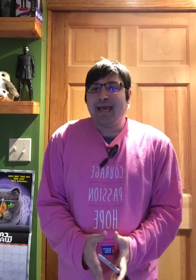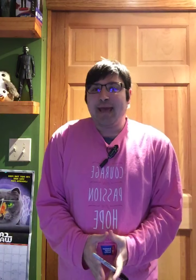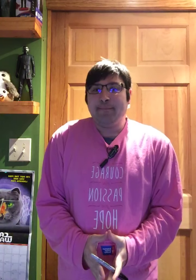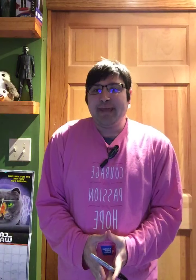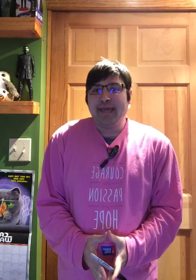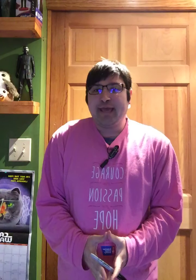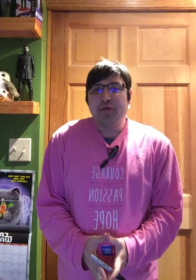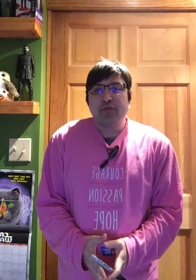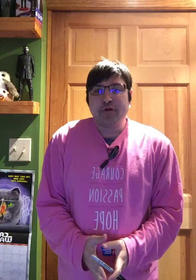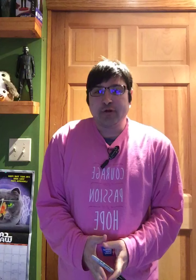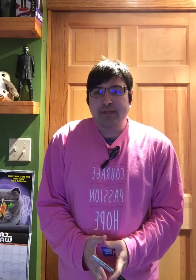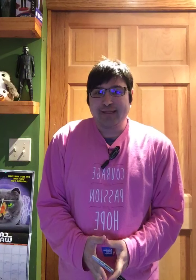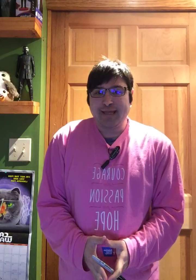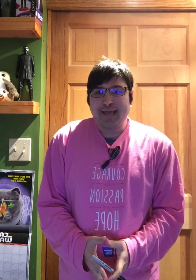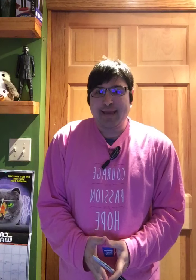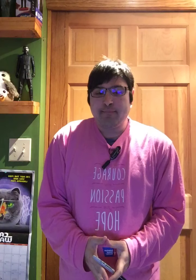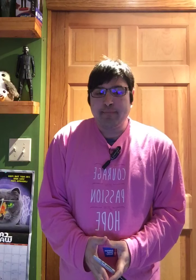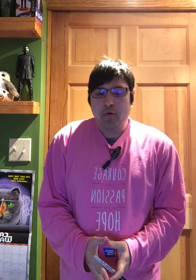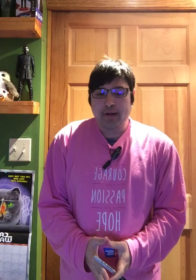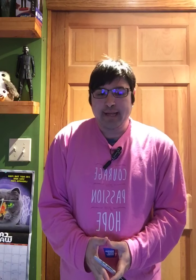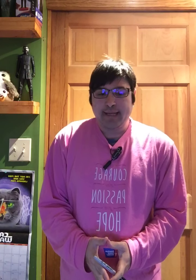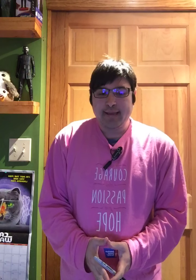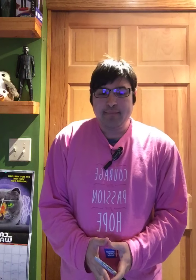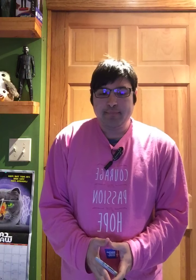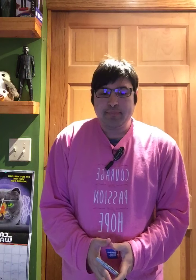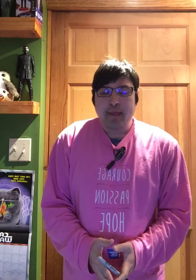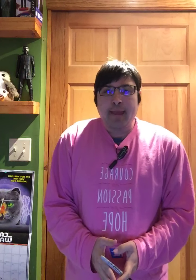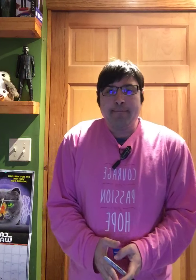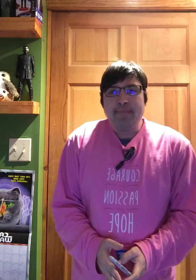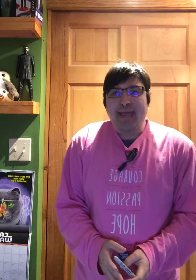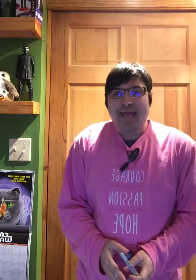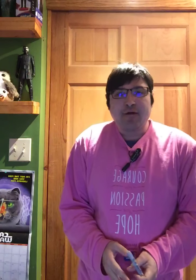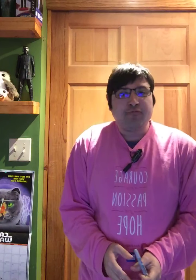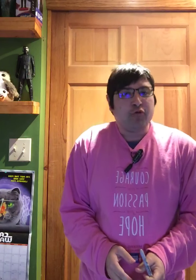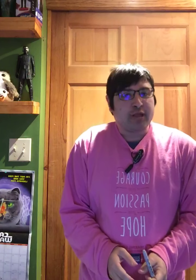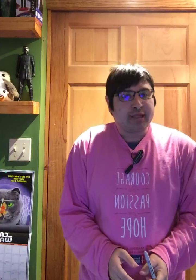Good happy Thursday morning,